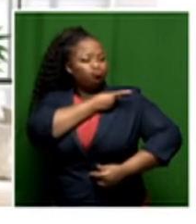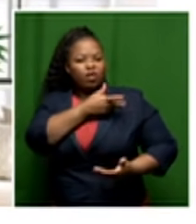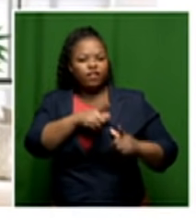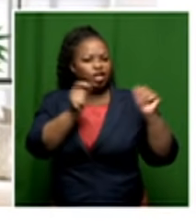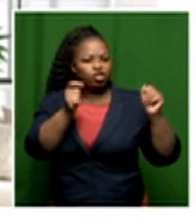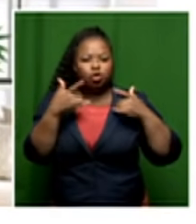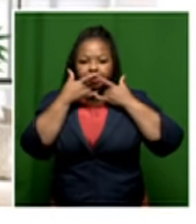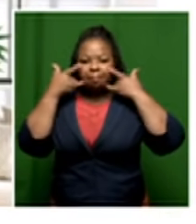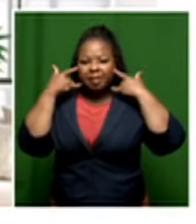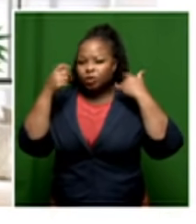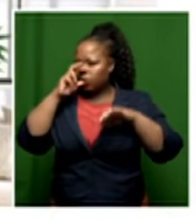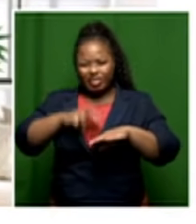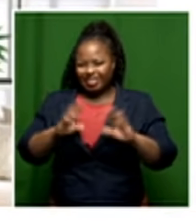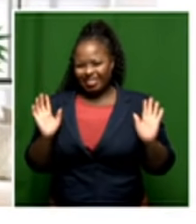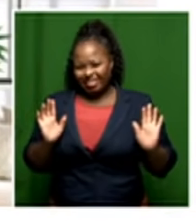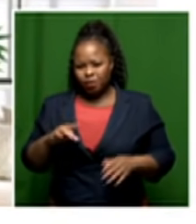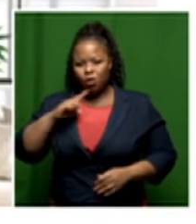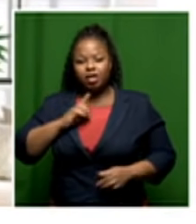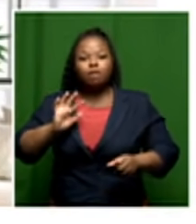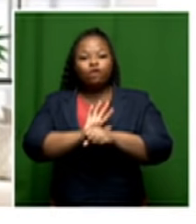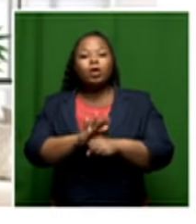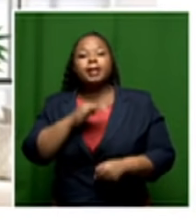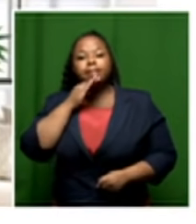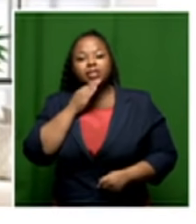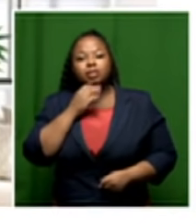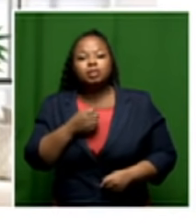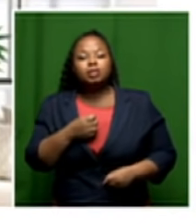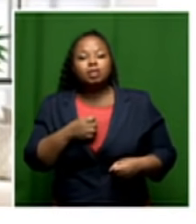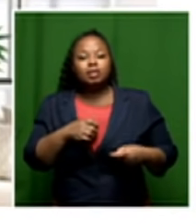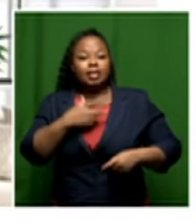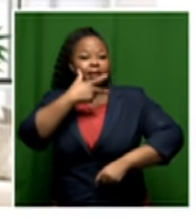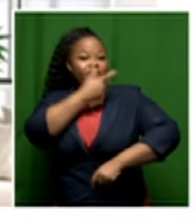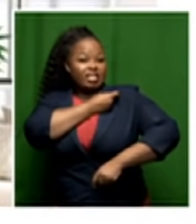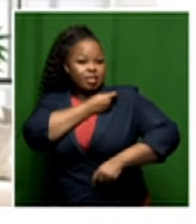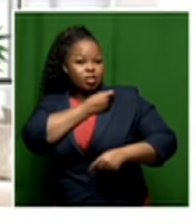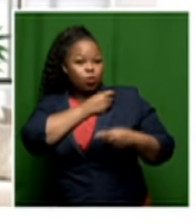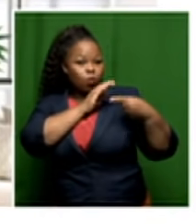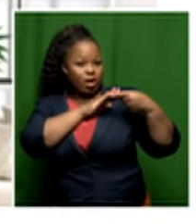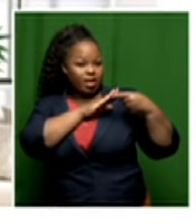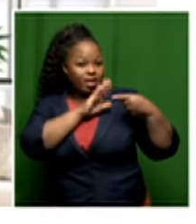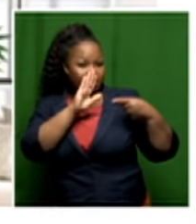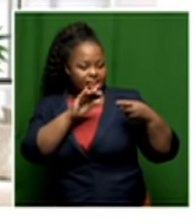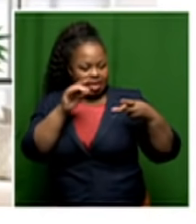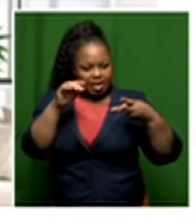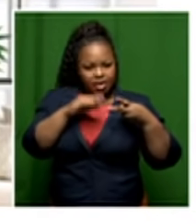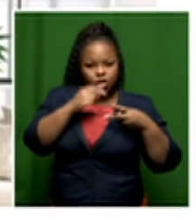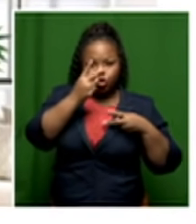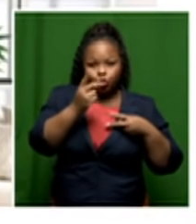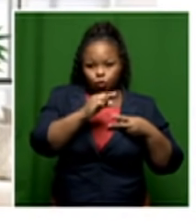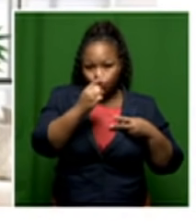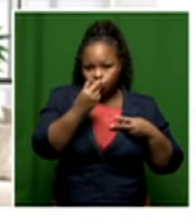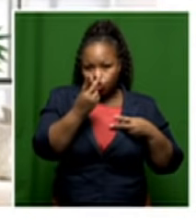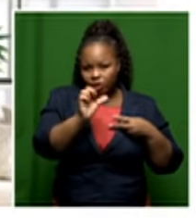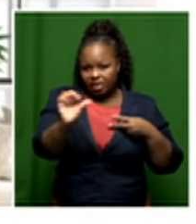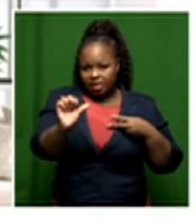vaccinated. Being fully vaccinated means after 2 weeks that you have had the complete vaccine. So J&J,